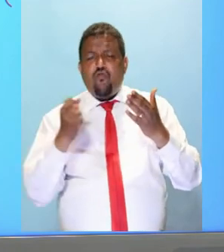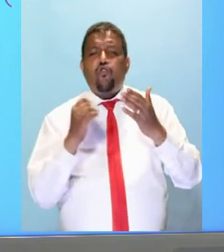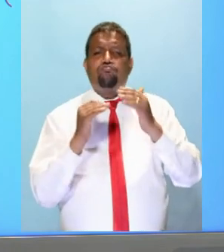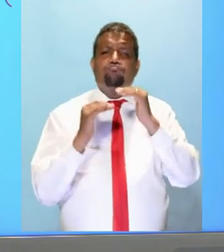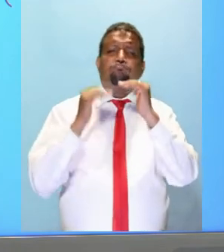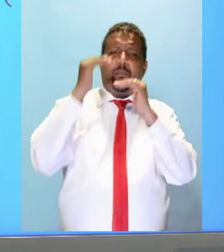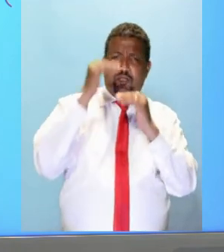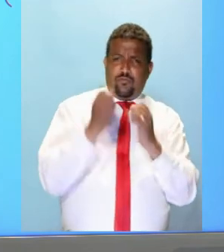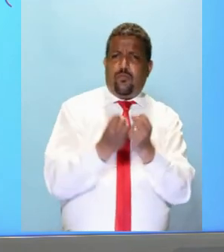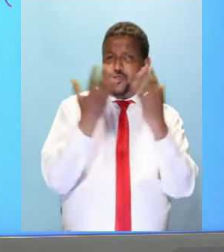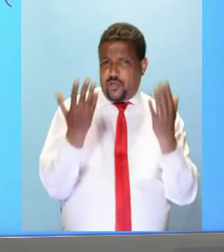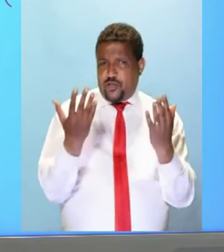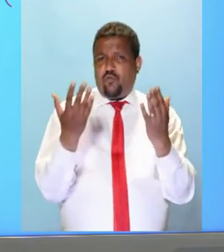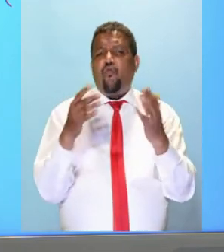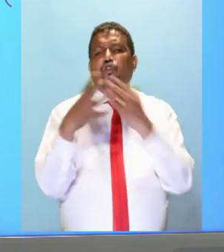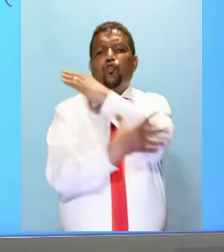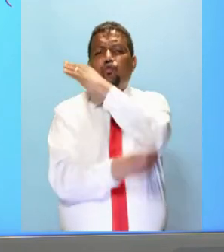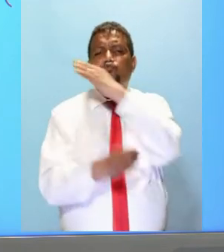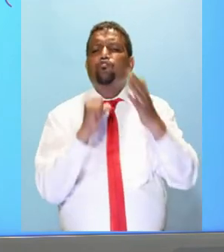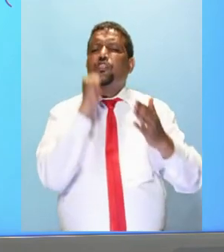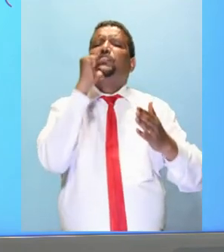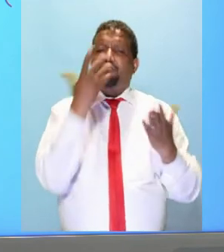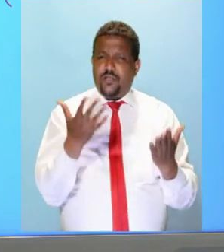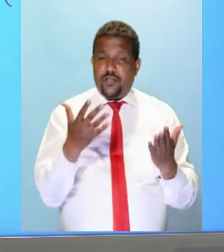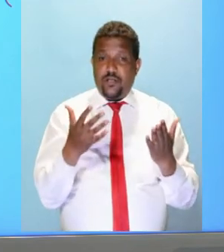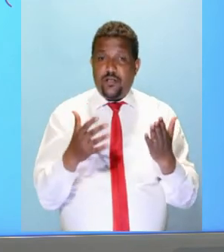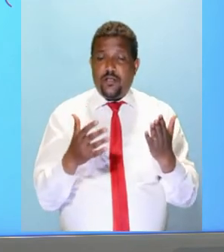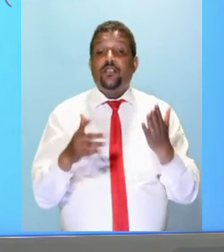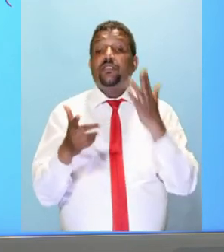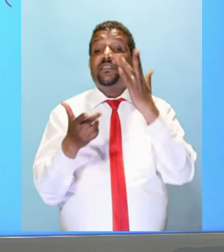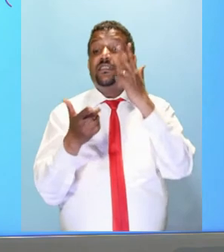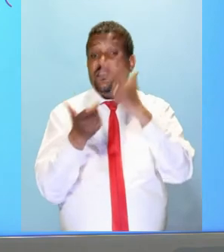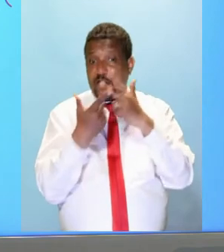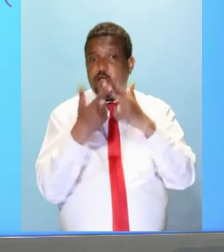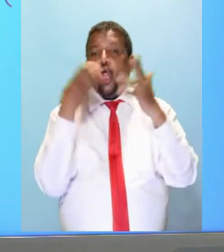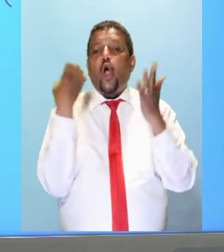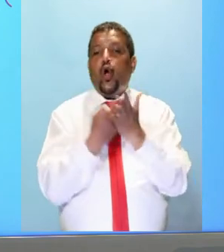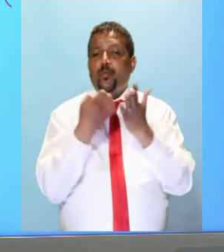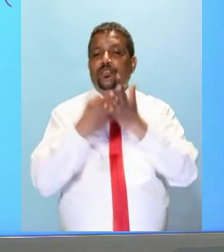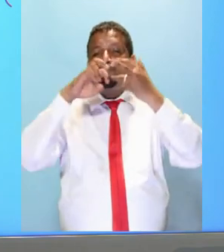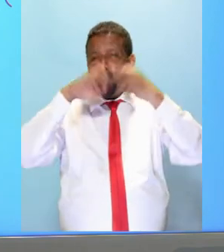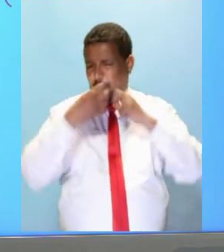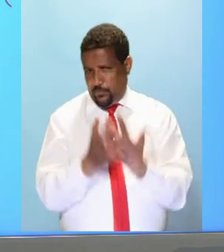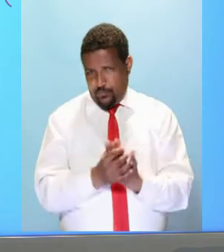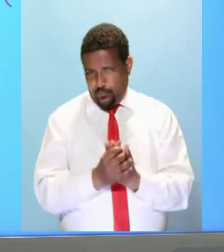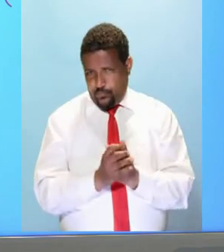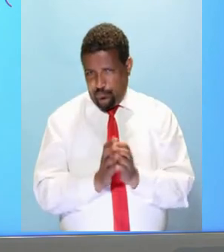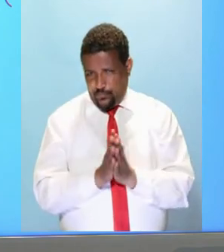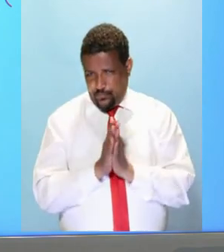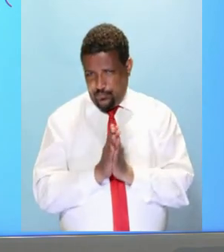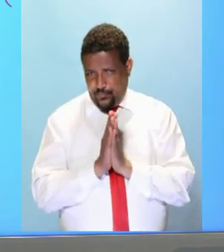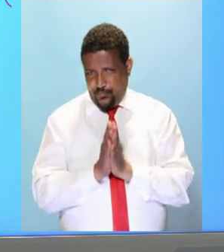force or the risk this is the third economic problem